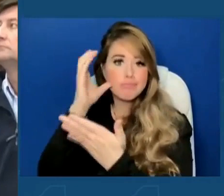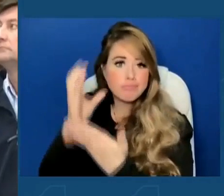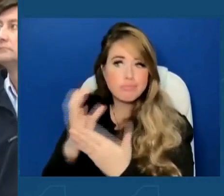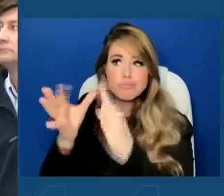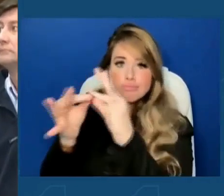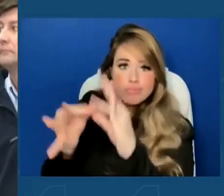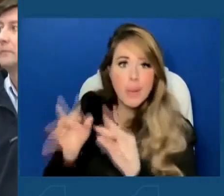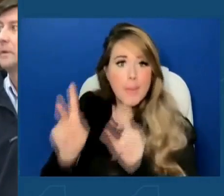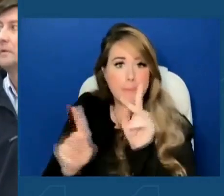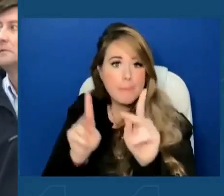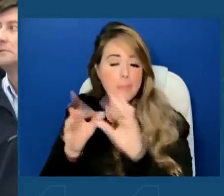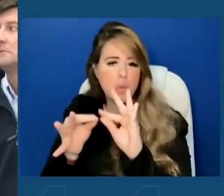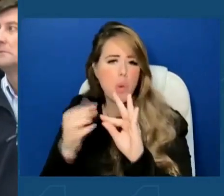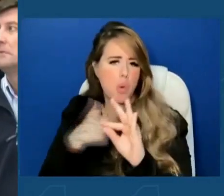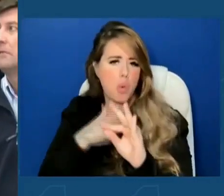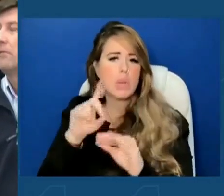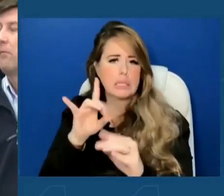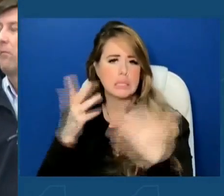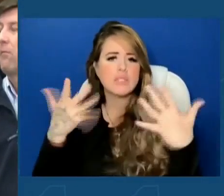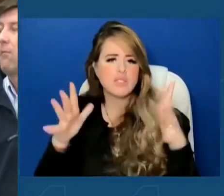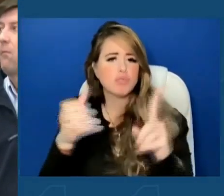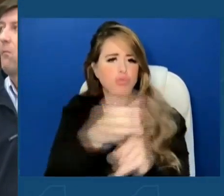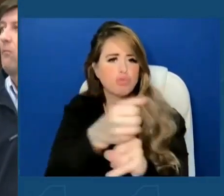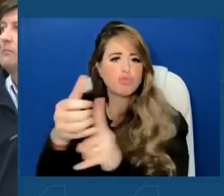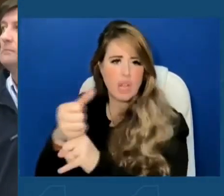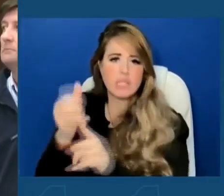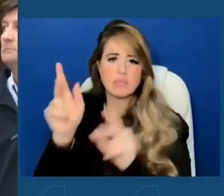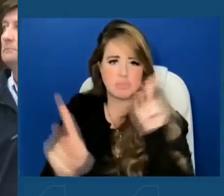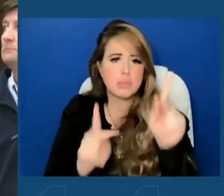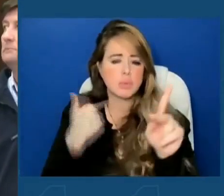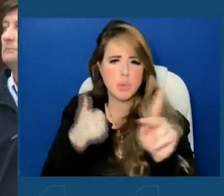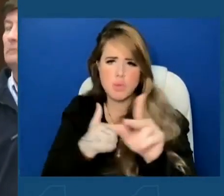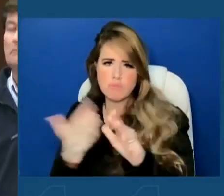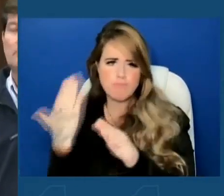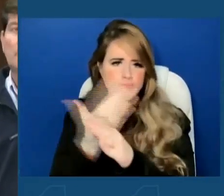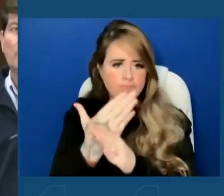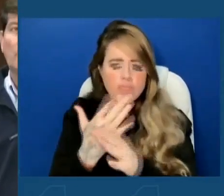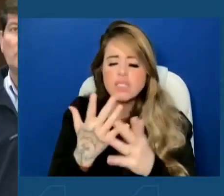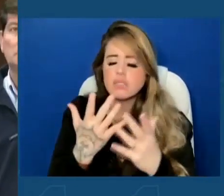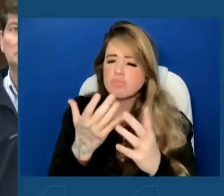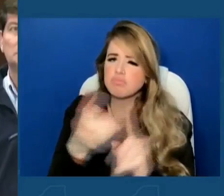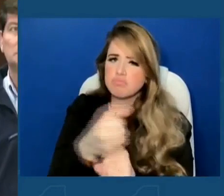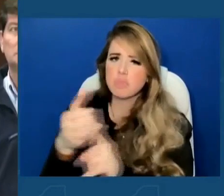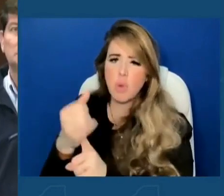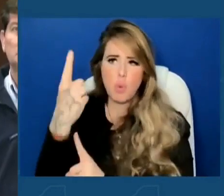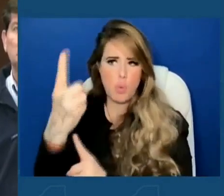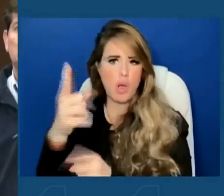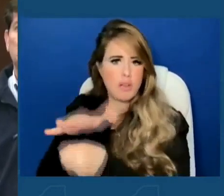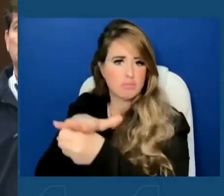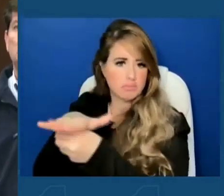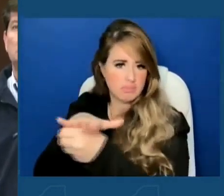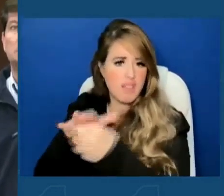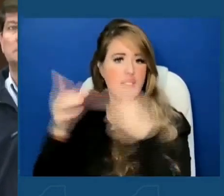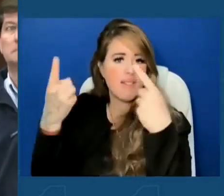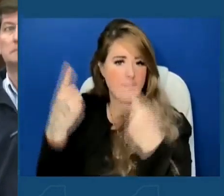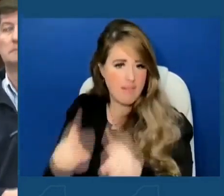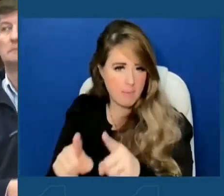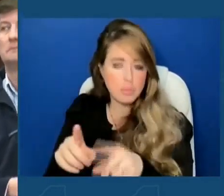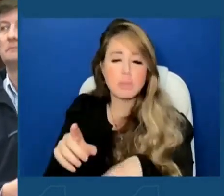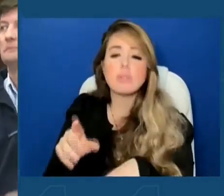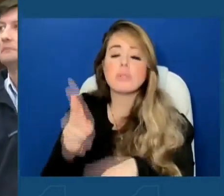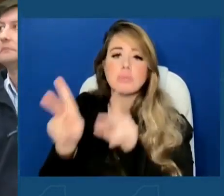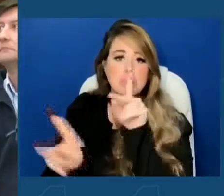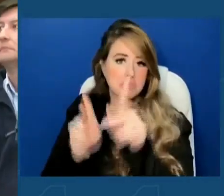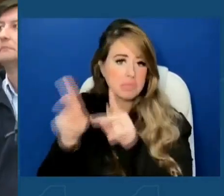few arrests. We have intervened in some of those. We've assisted at least one location I'm aware of right now in getting a store boarded up.